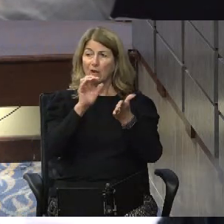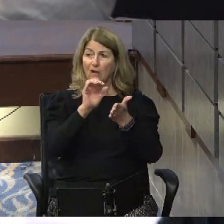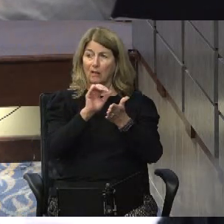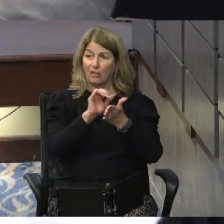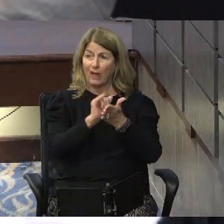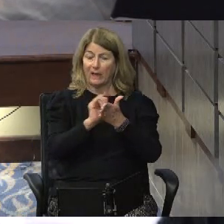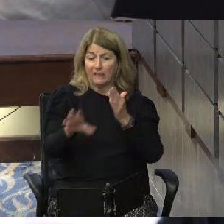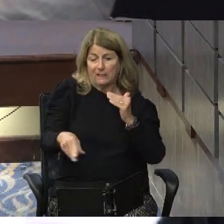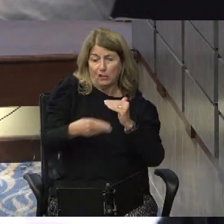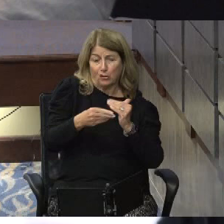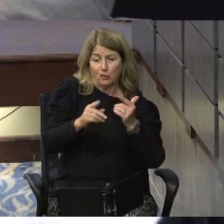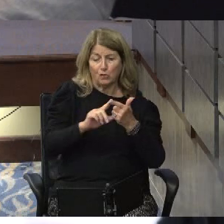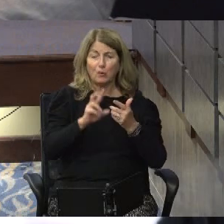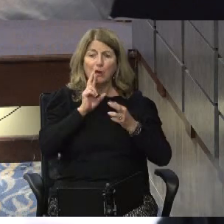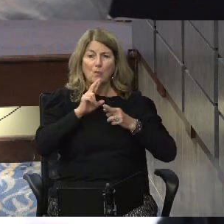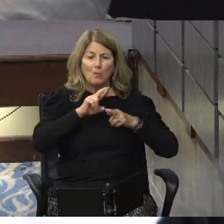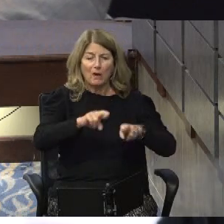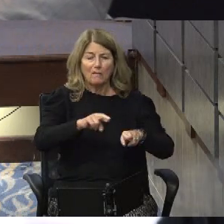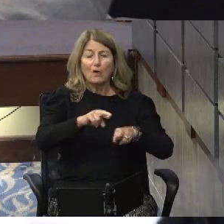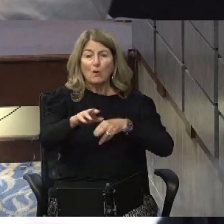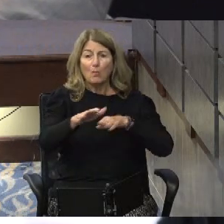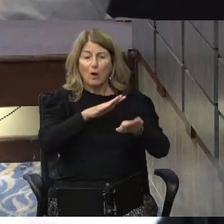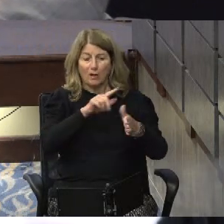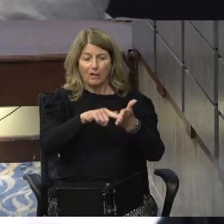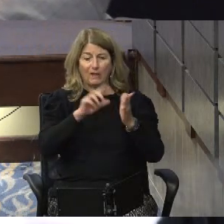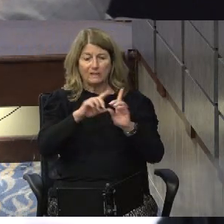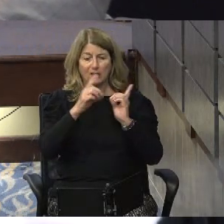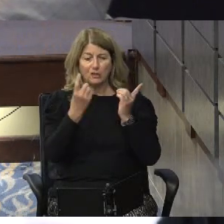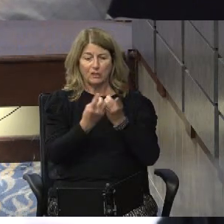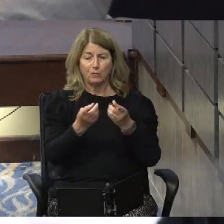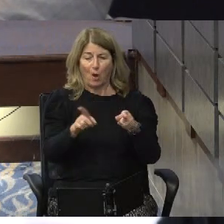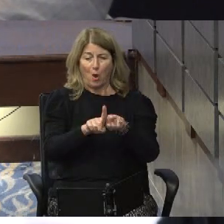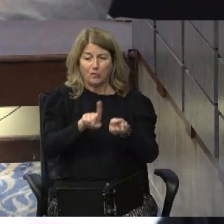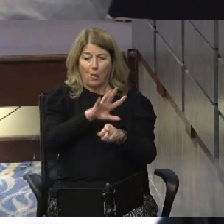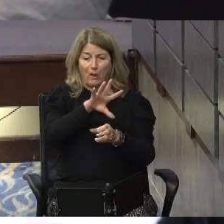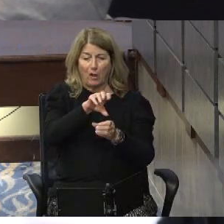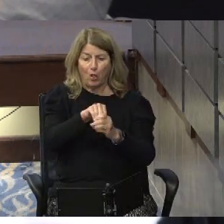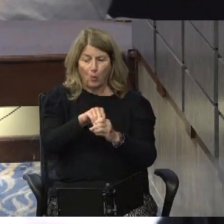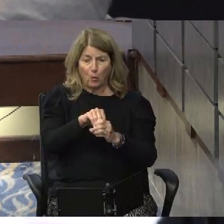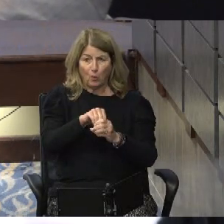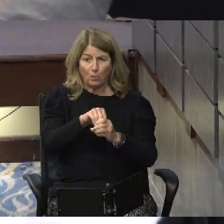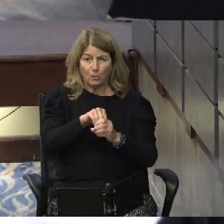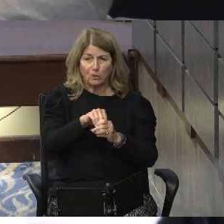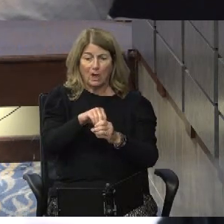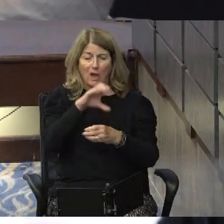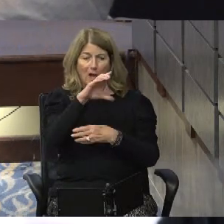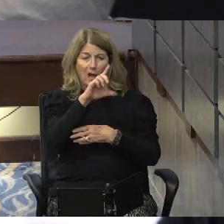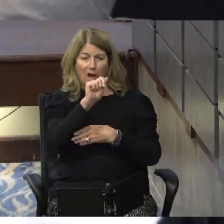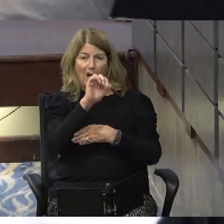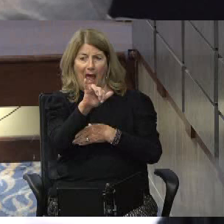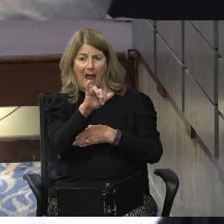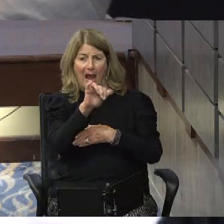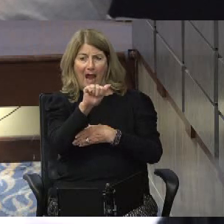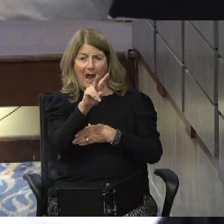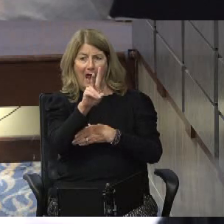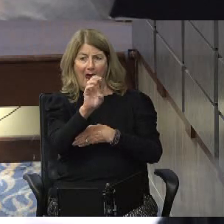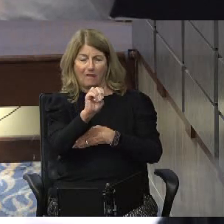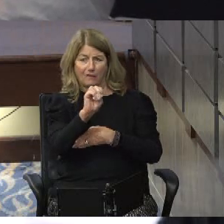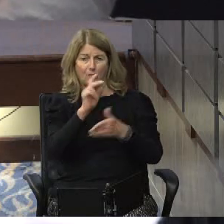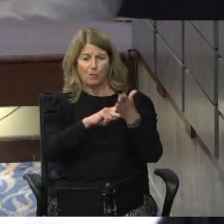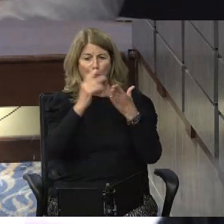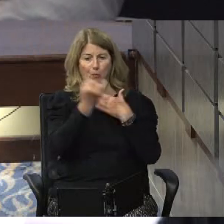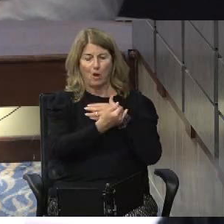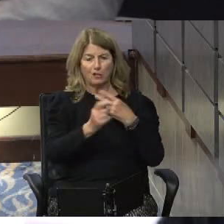to the Riverwalk, this district also includes the Clay Avenue project, the University Parks